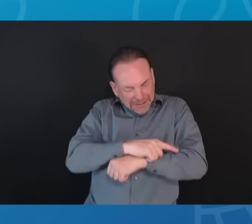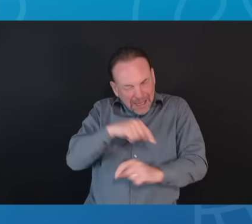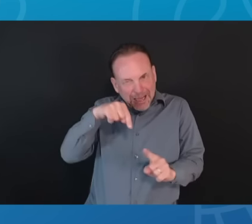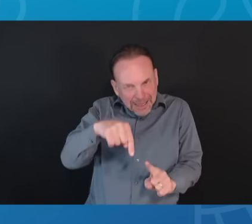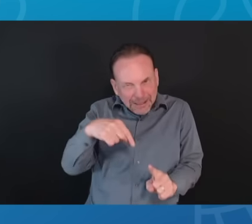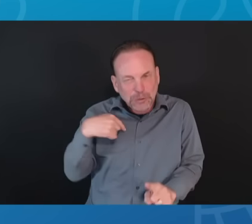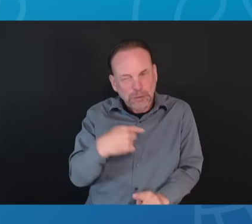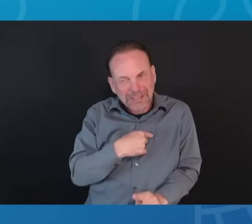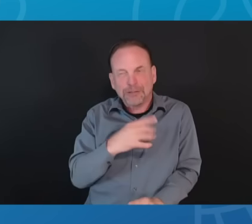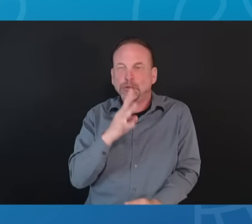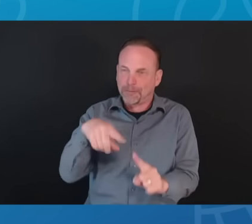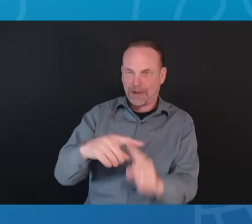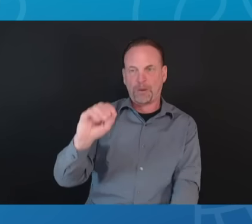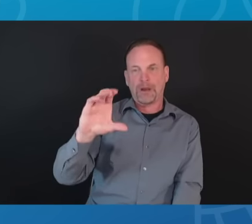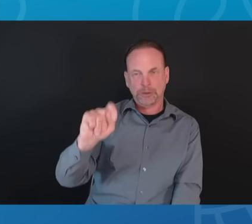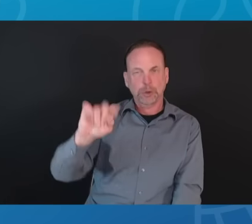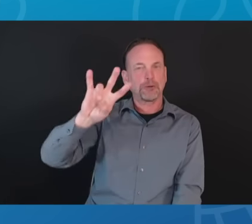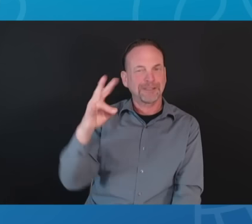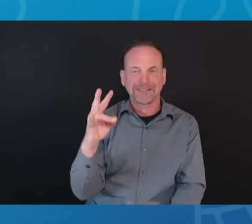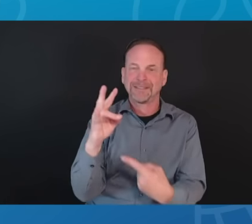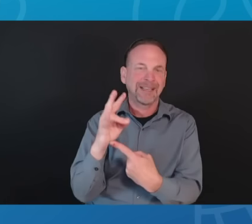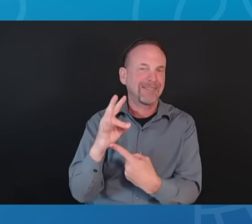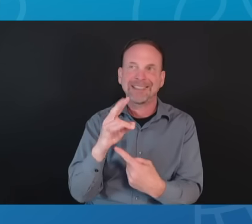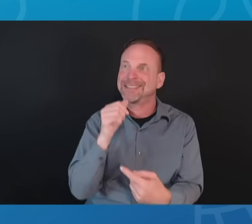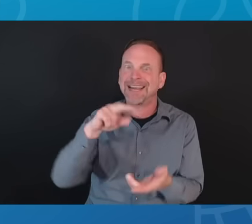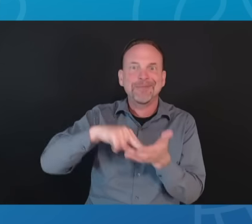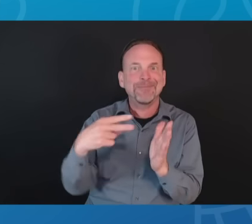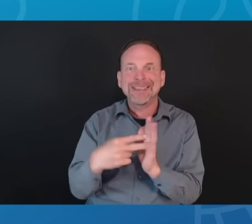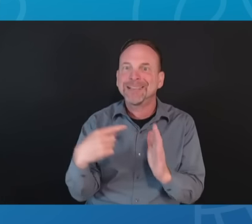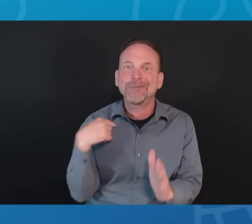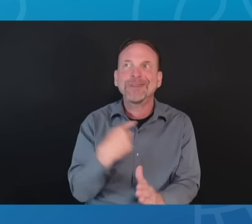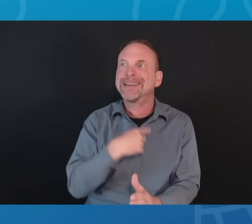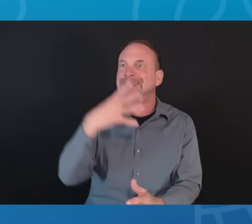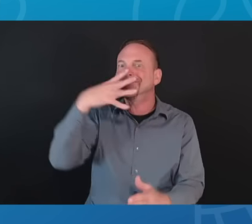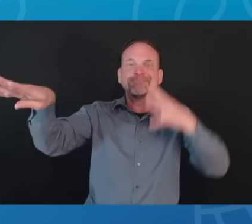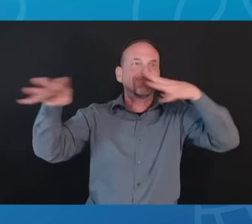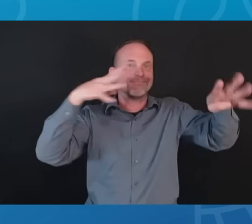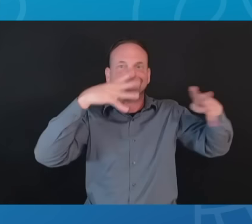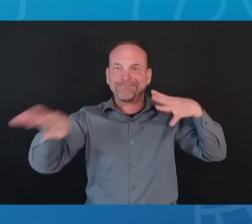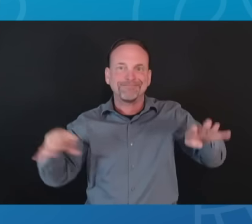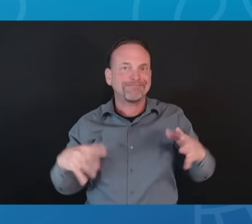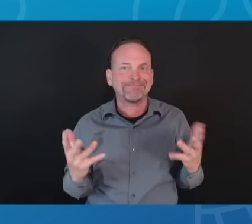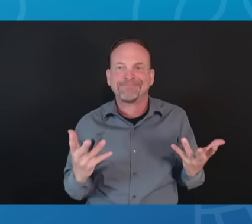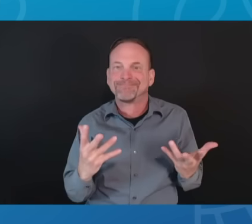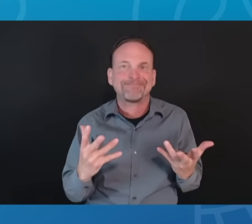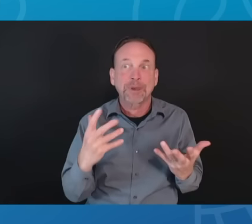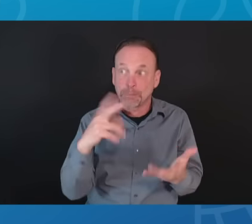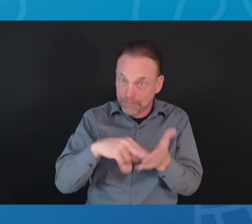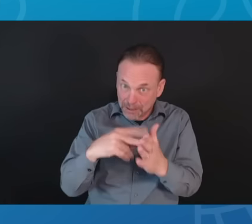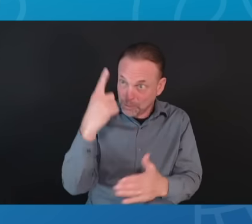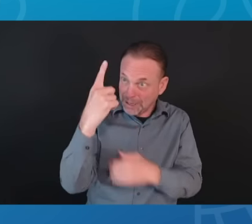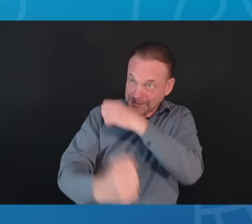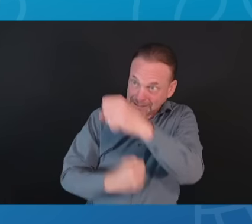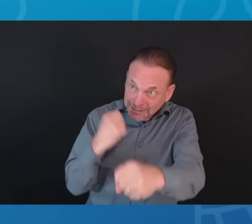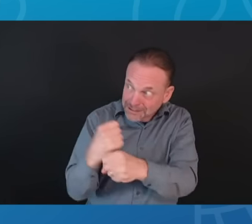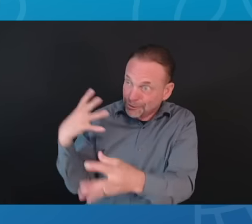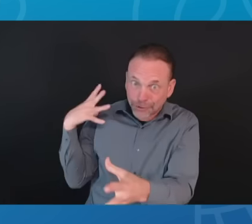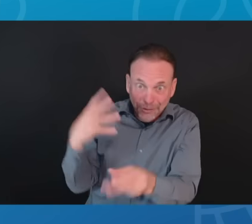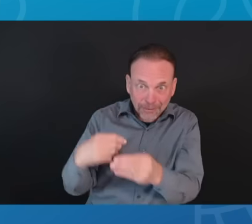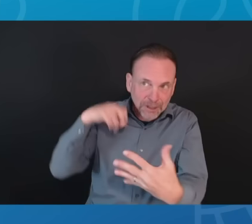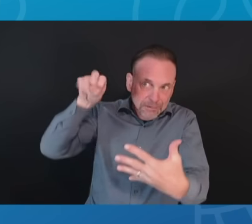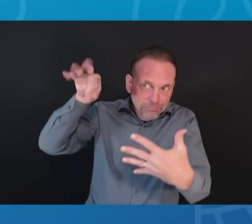going to cover the entire sweep of this conflict. But we thought it was important to, on this anniversary of the horrific